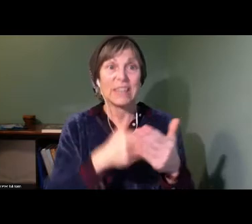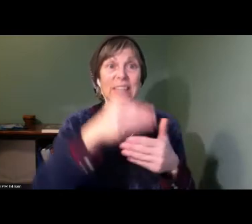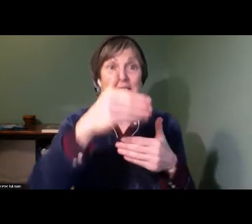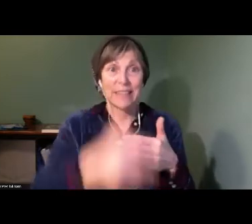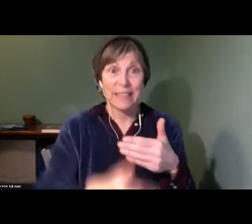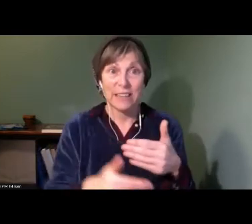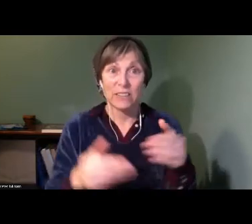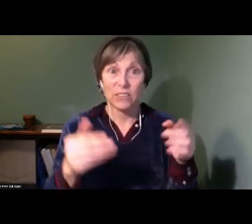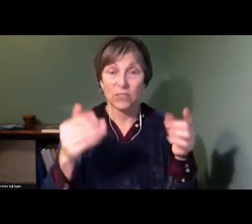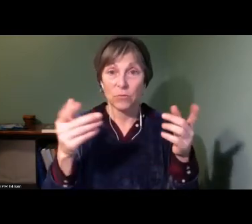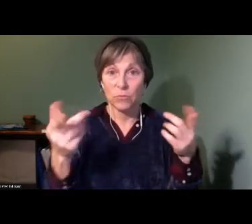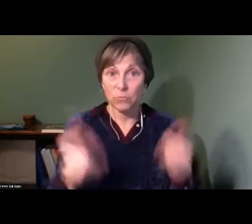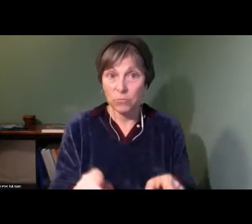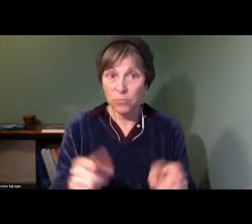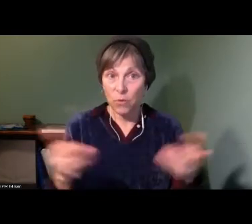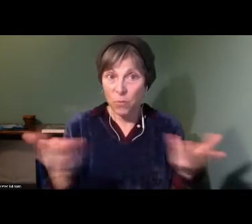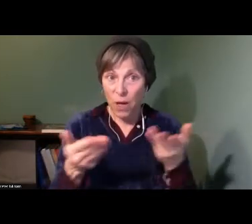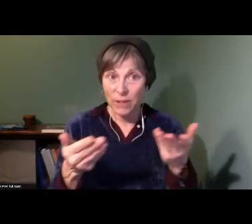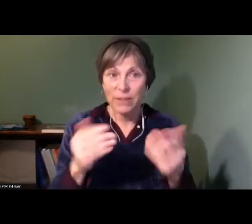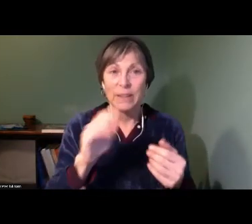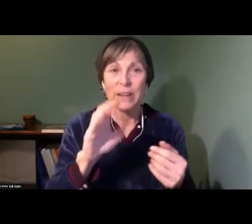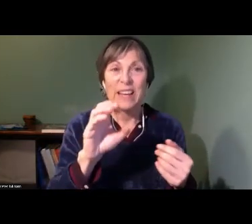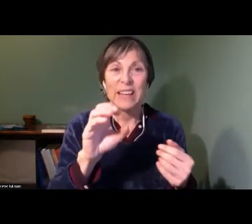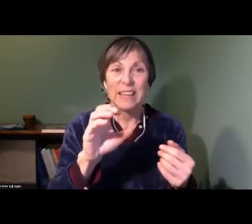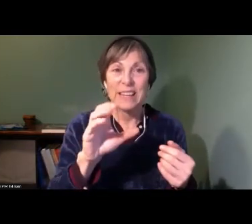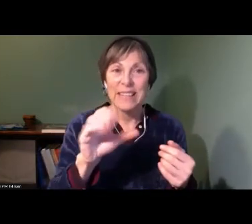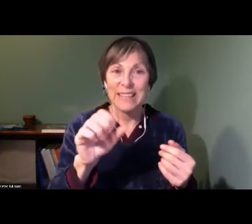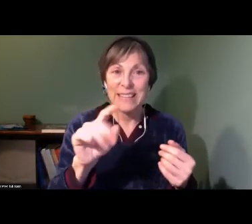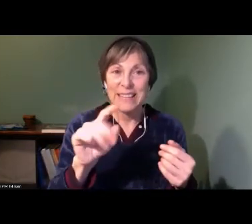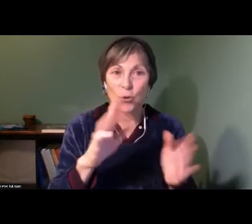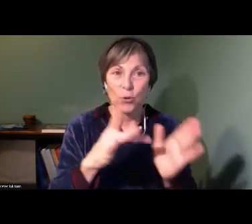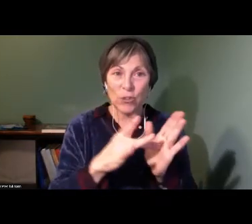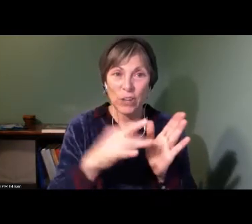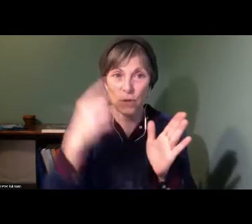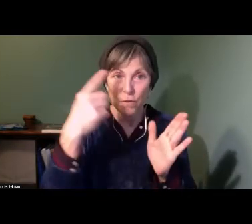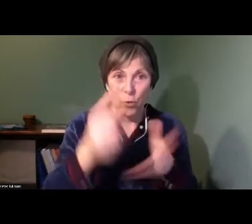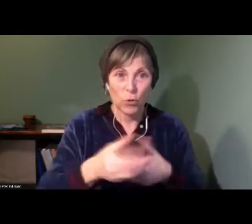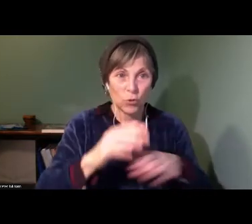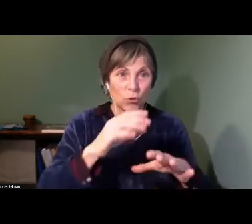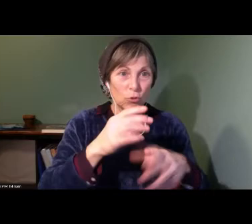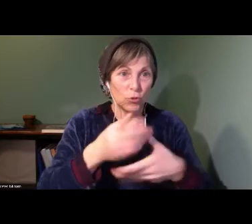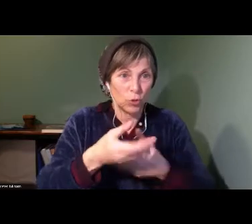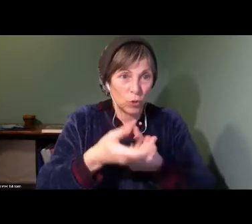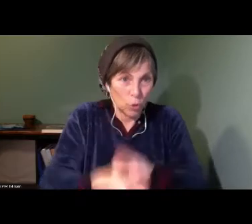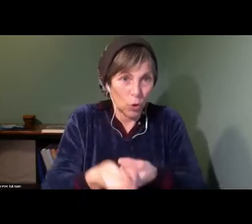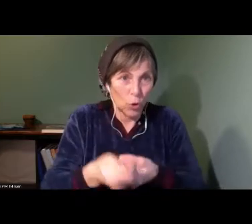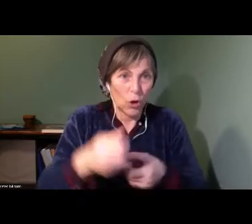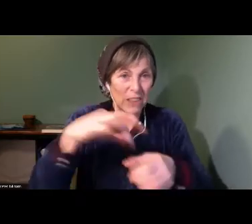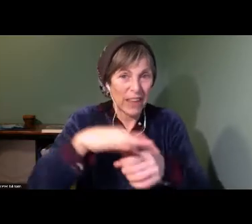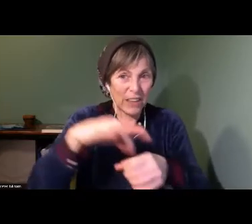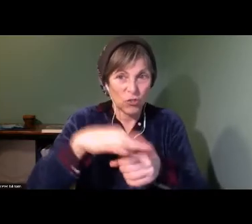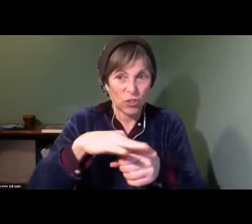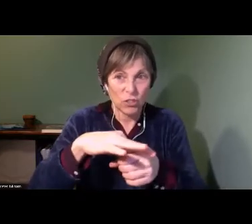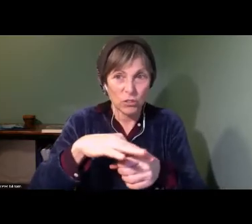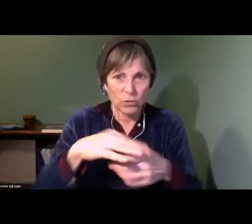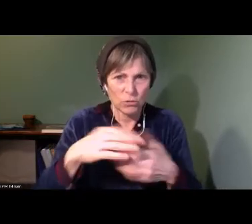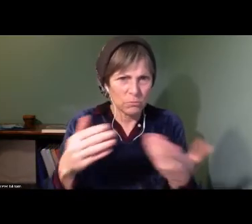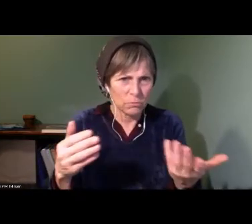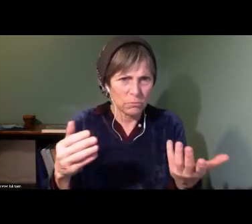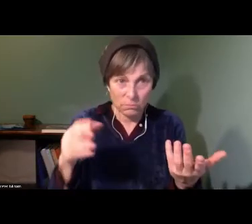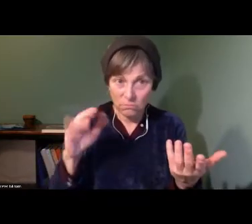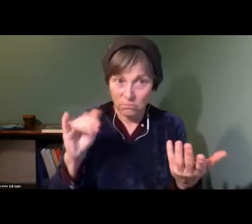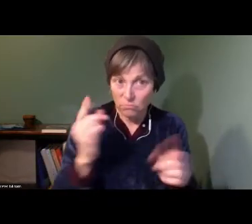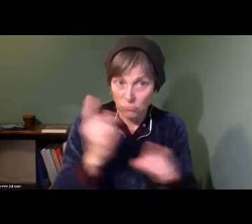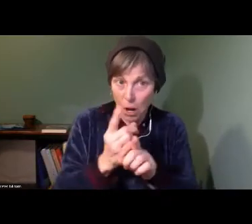is uh by the Center for Secure and Modern Elections um is that how we are